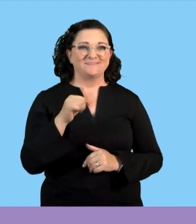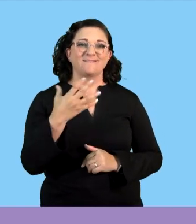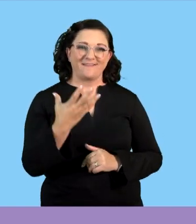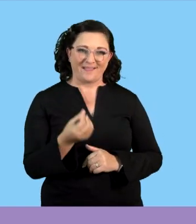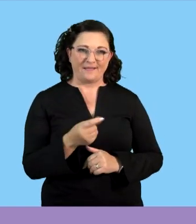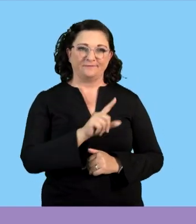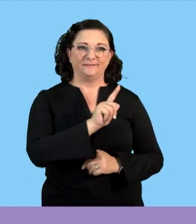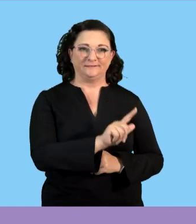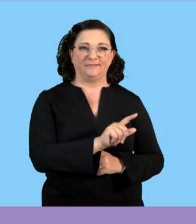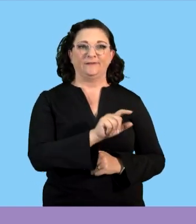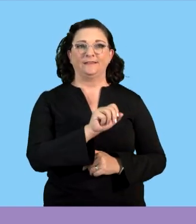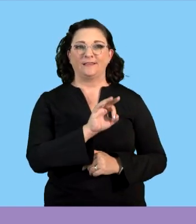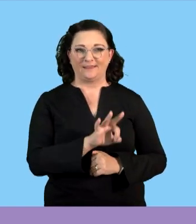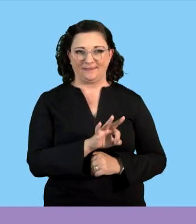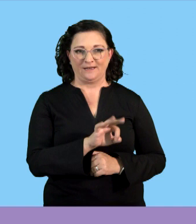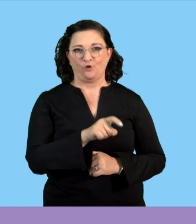yes, has